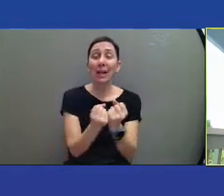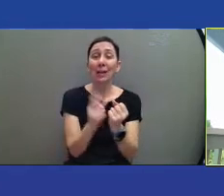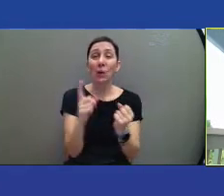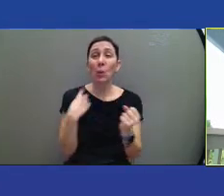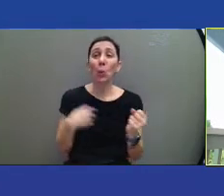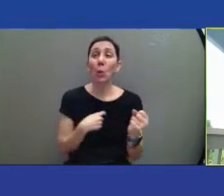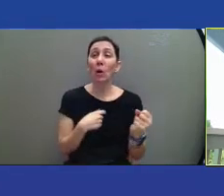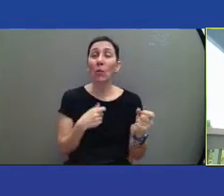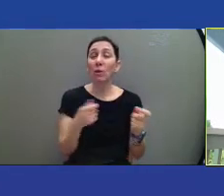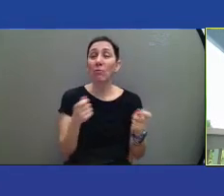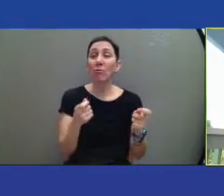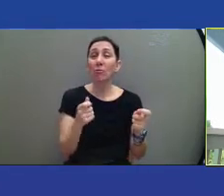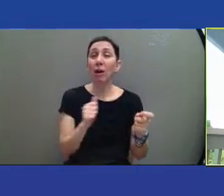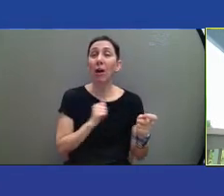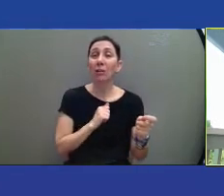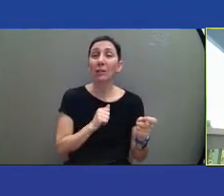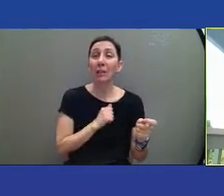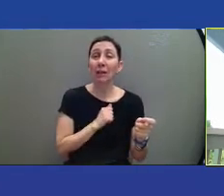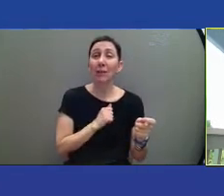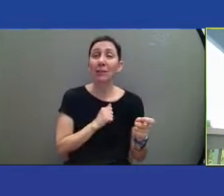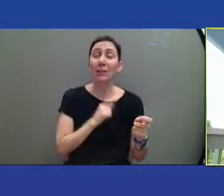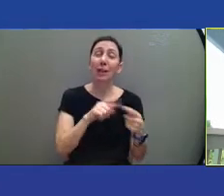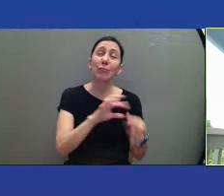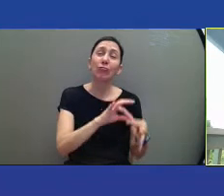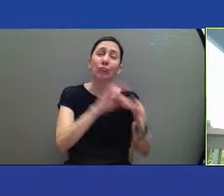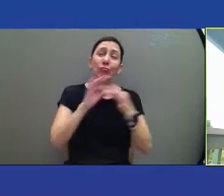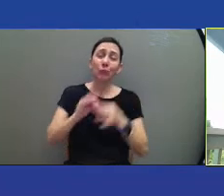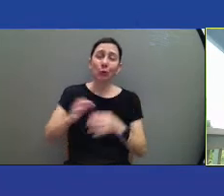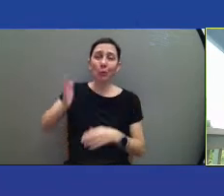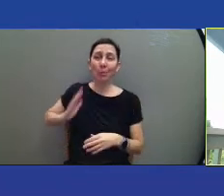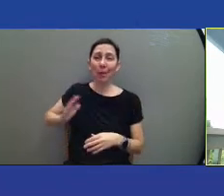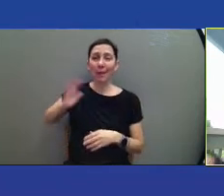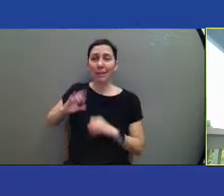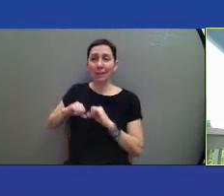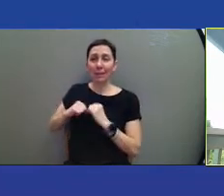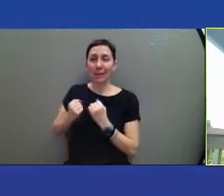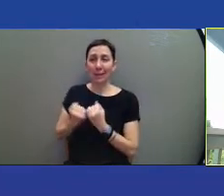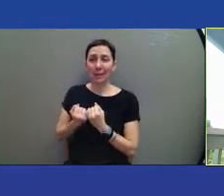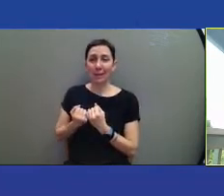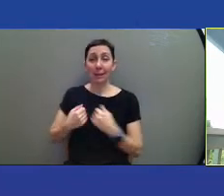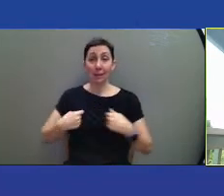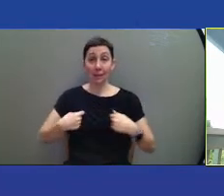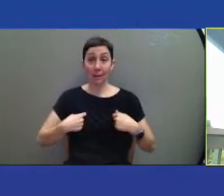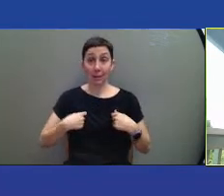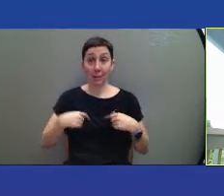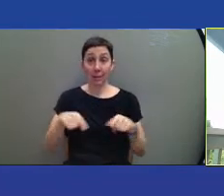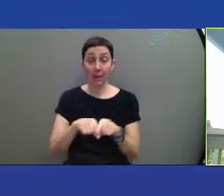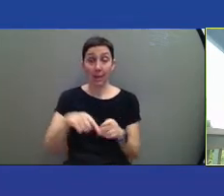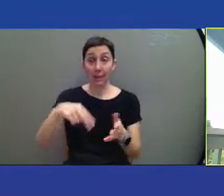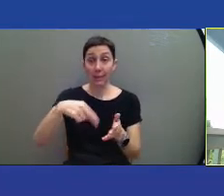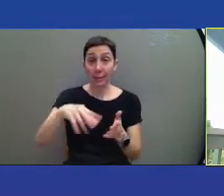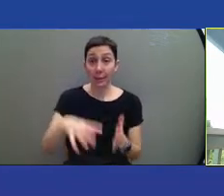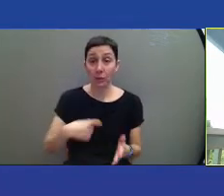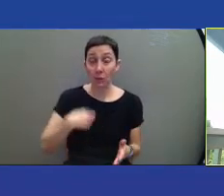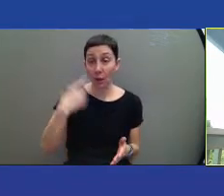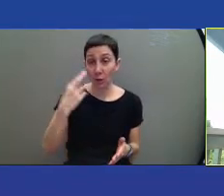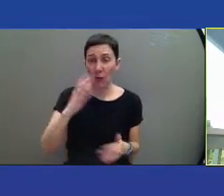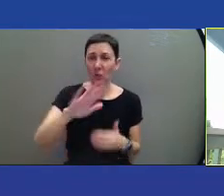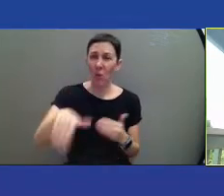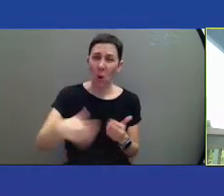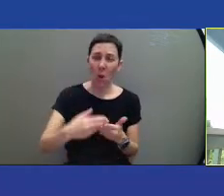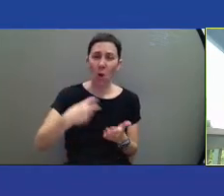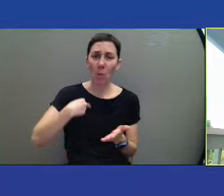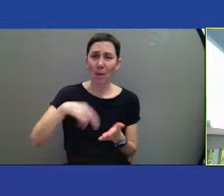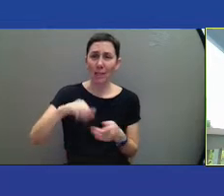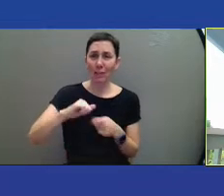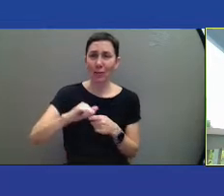the past. For me as a dancer, it made me realize that my entire dance training had been